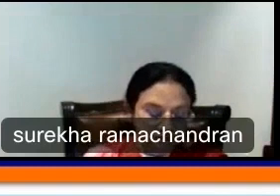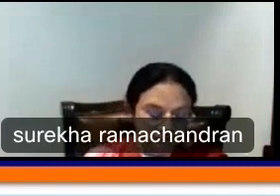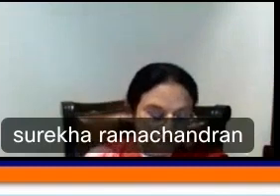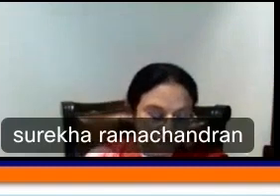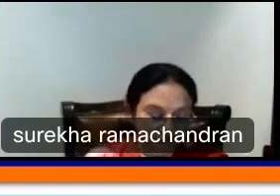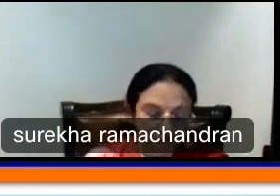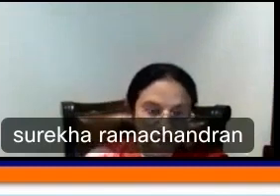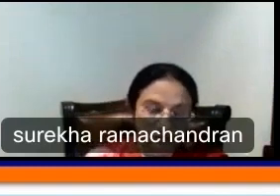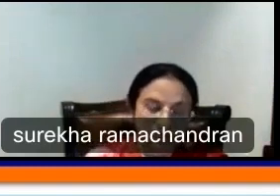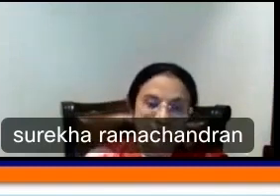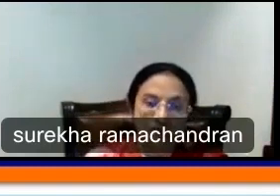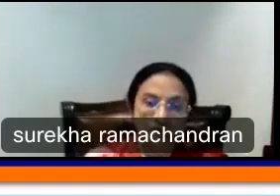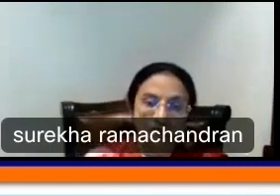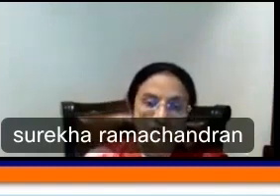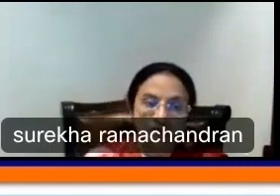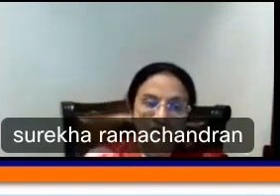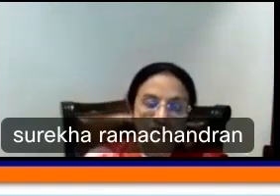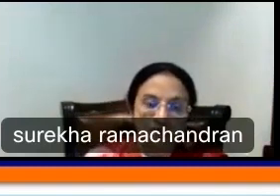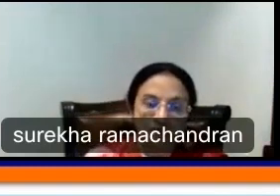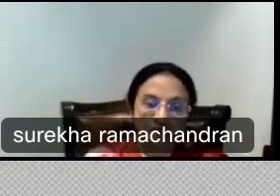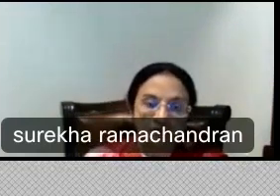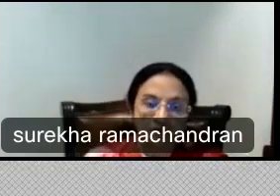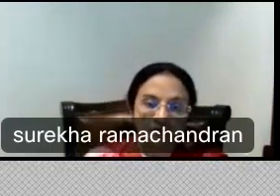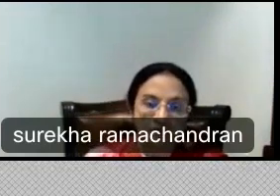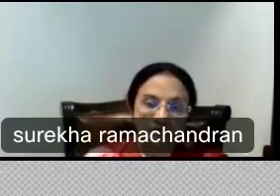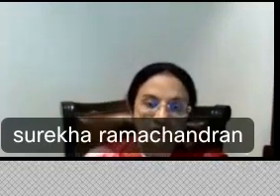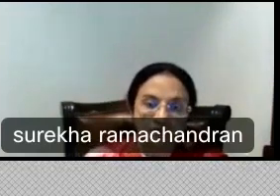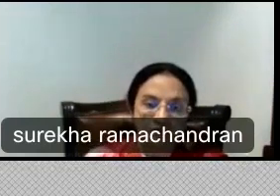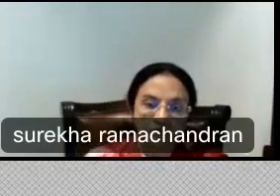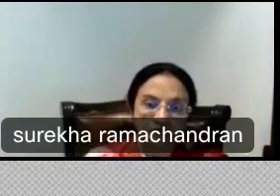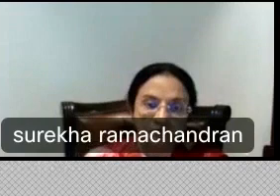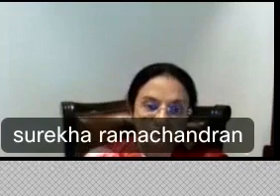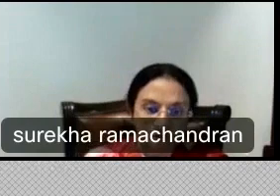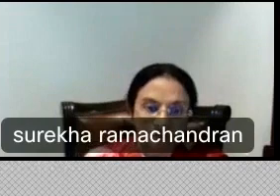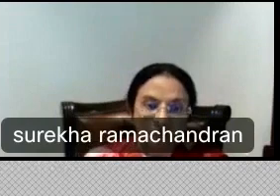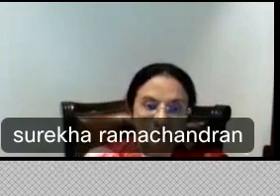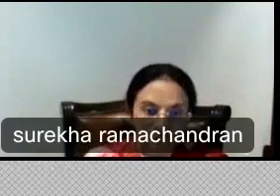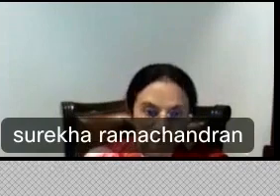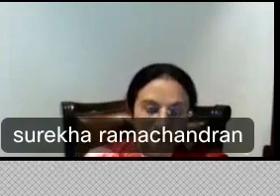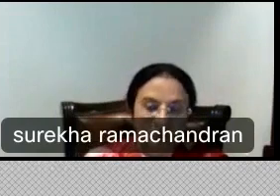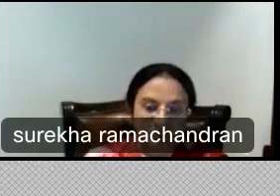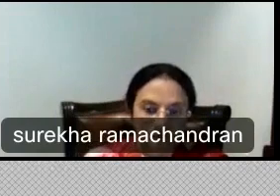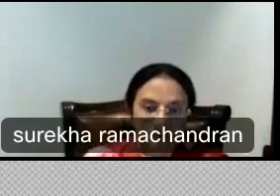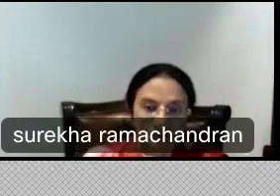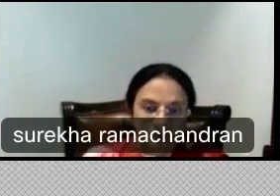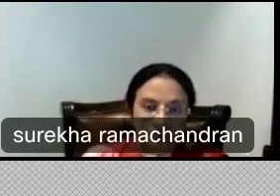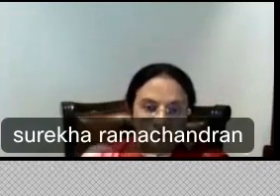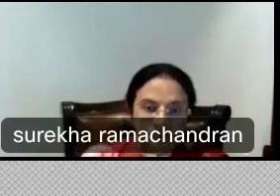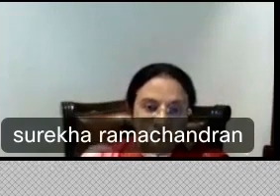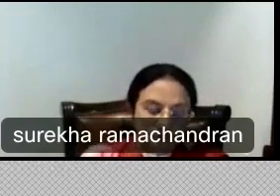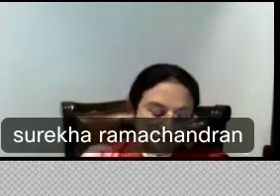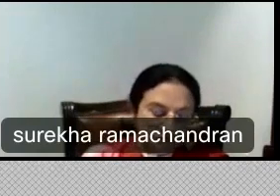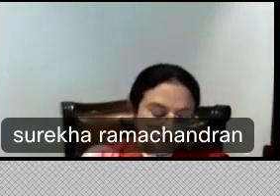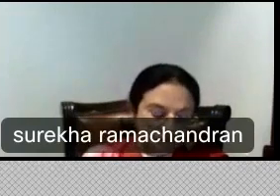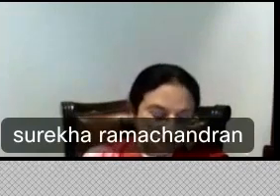over 70% of Down syndrome will be born to women who are below 35 years of age.